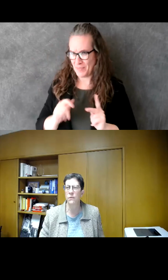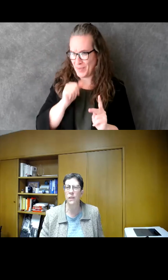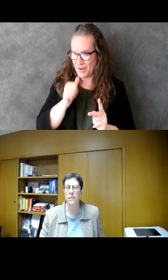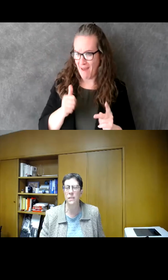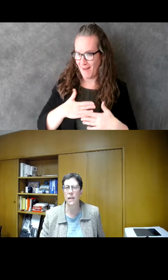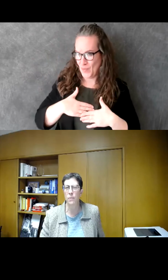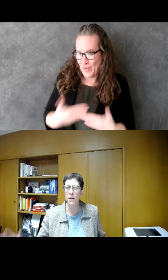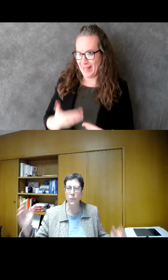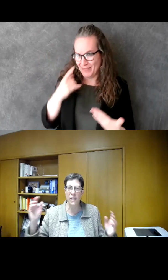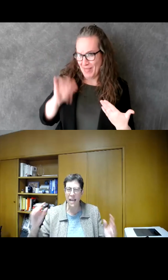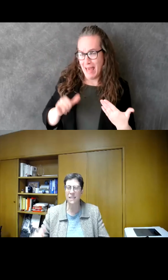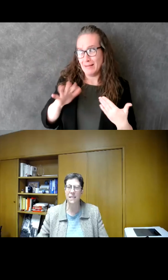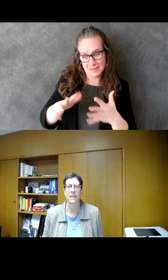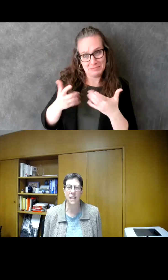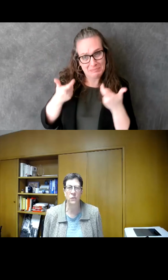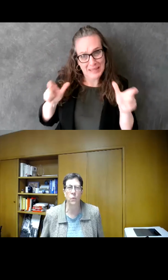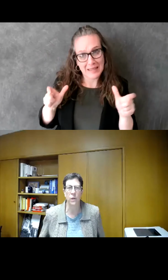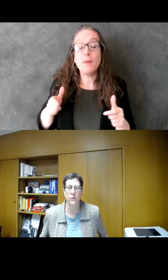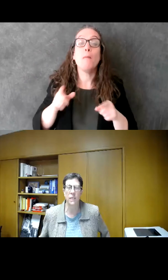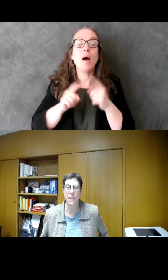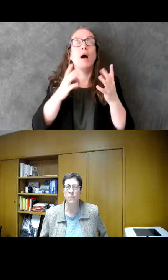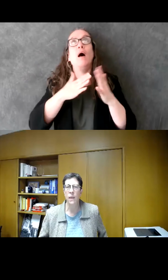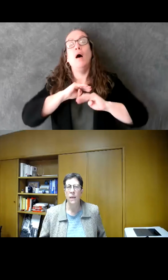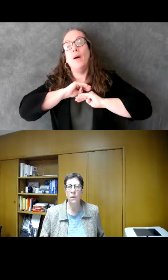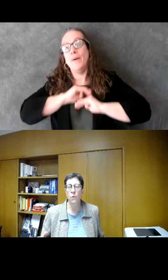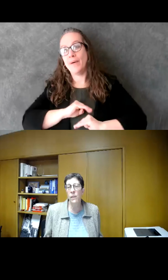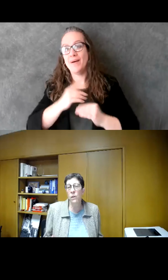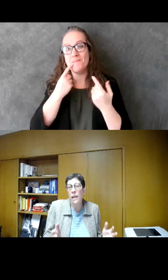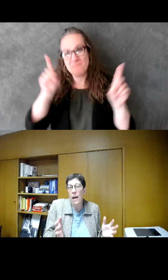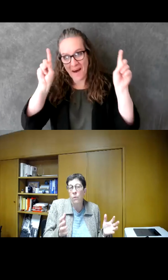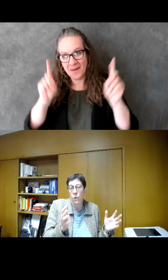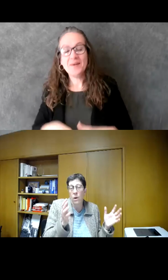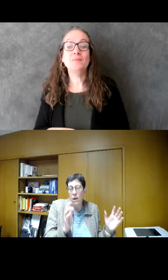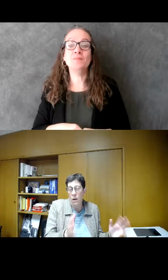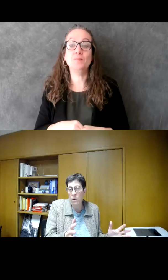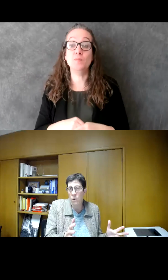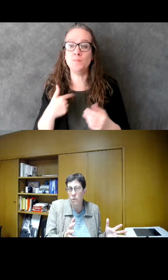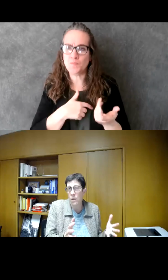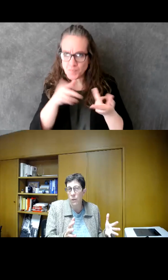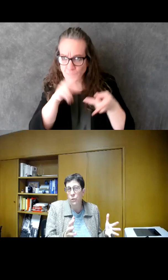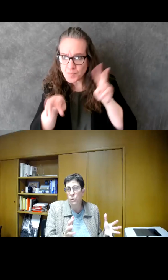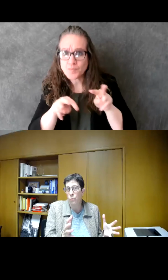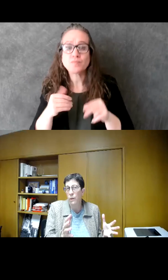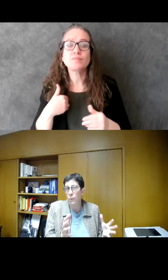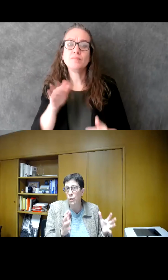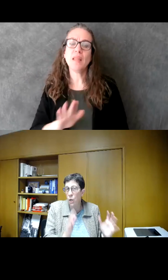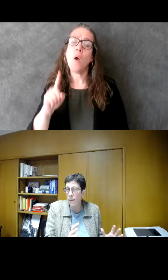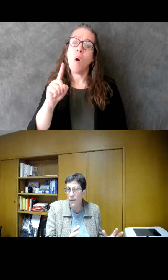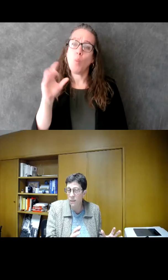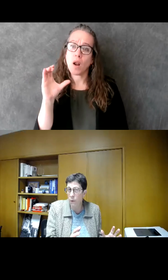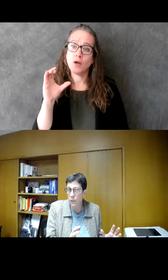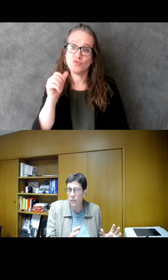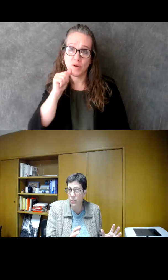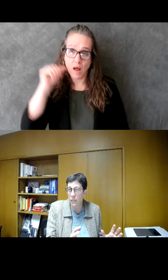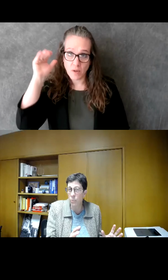for this study, but we got it done thanks to a wonderful team. And what we looked at were about 100 older adults where there was no